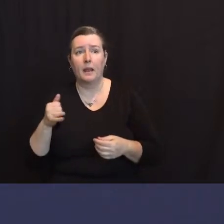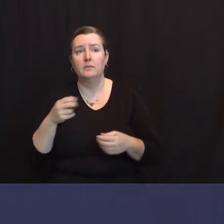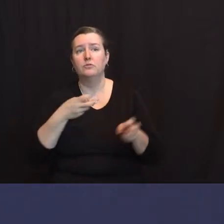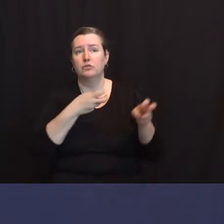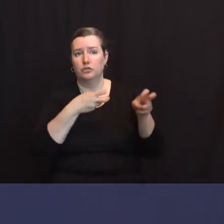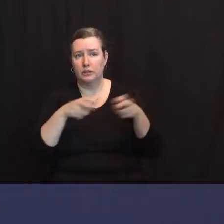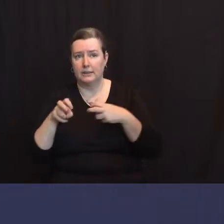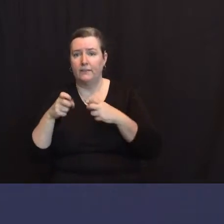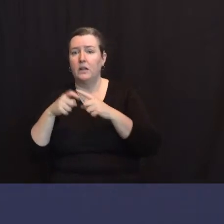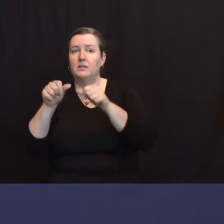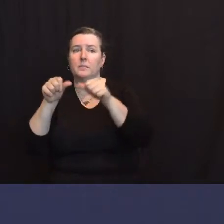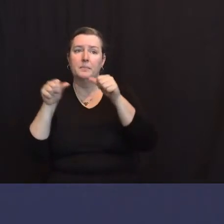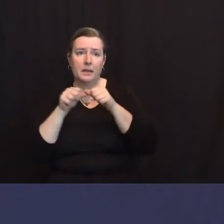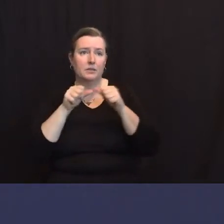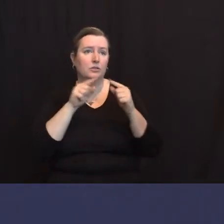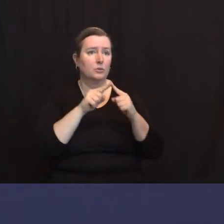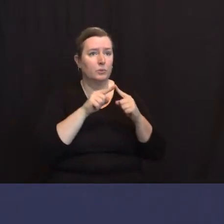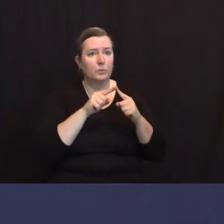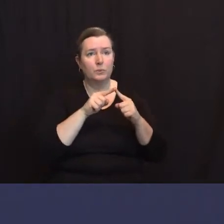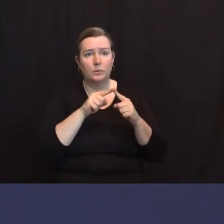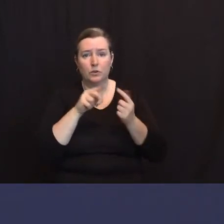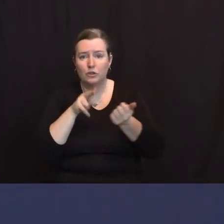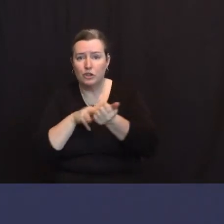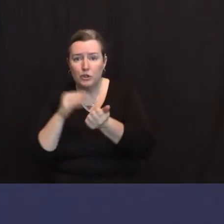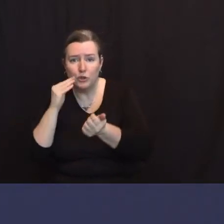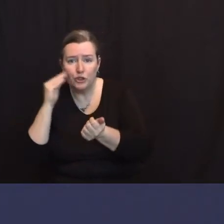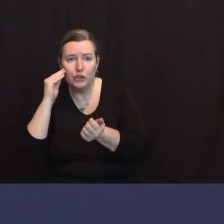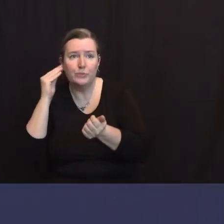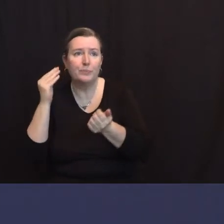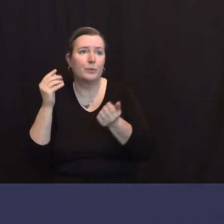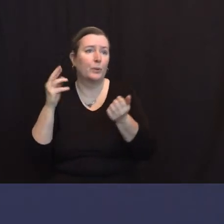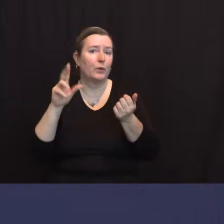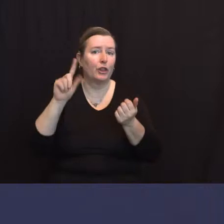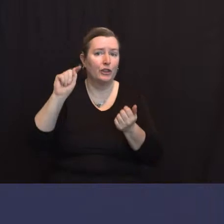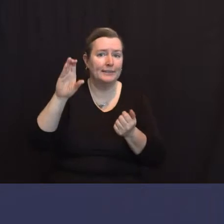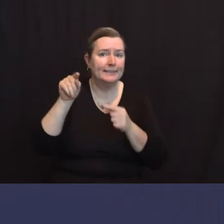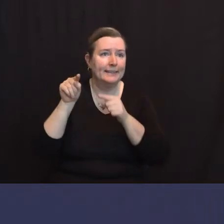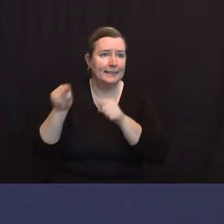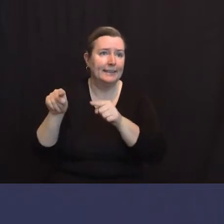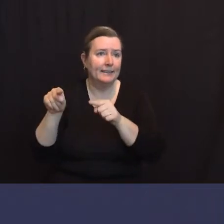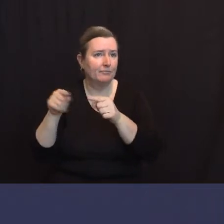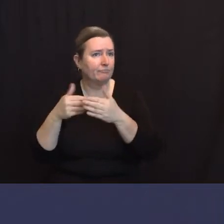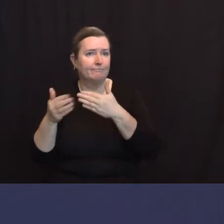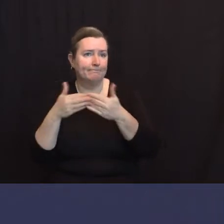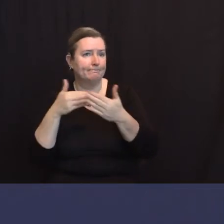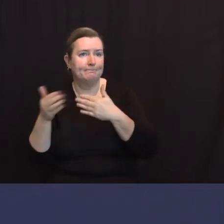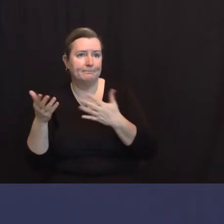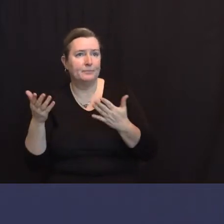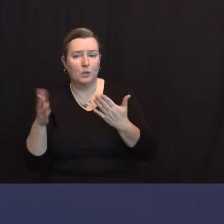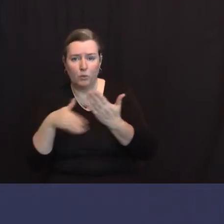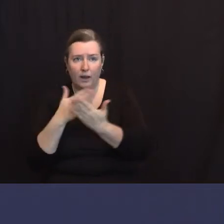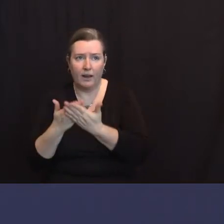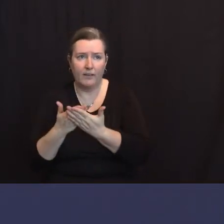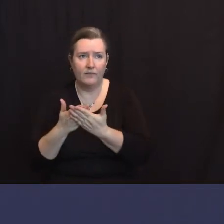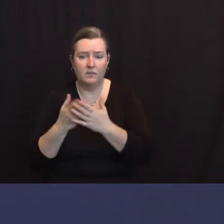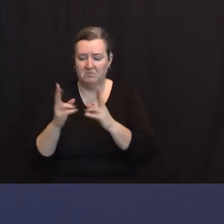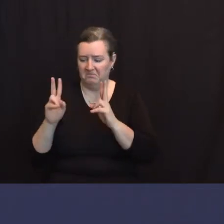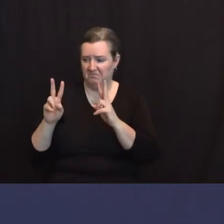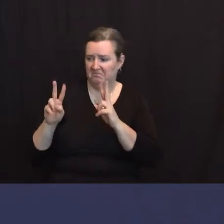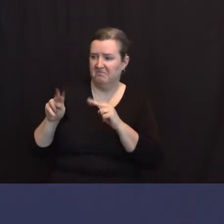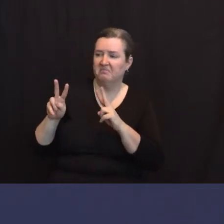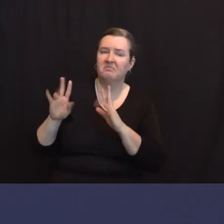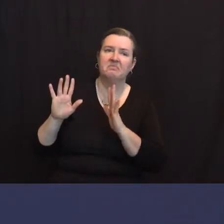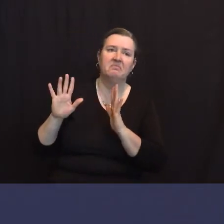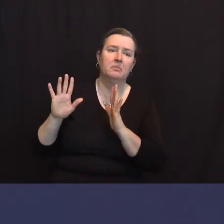in their life into a nursing home, into some other long-term care setting. And we're going to sign a